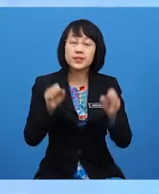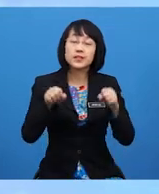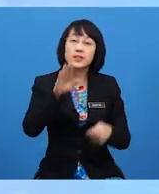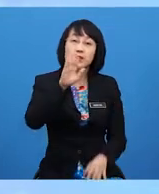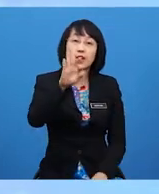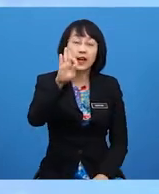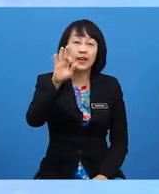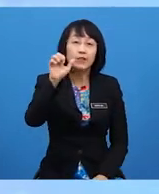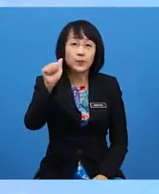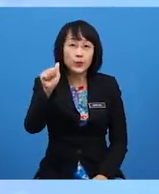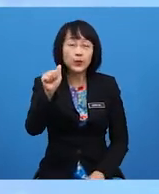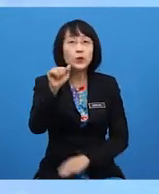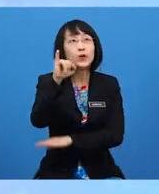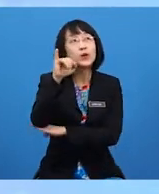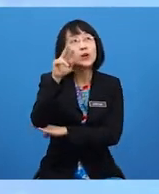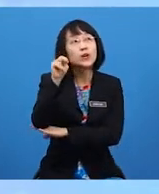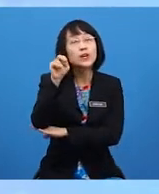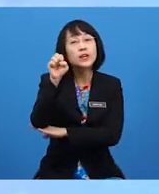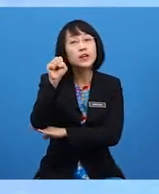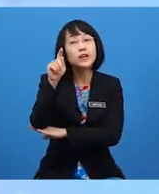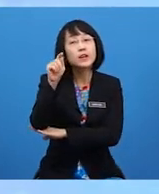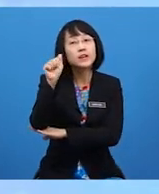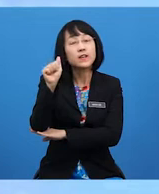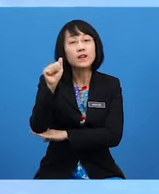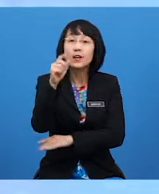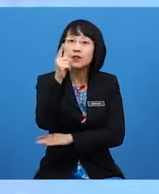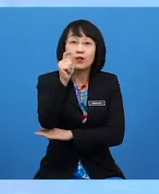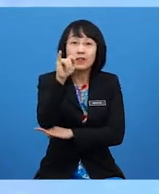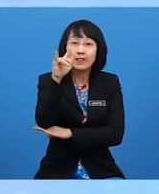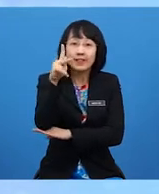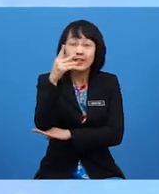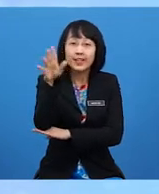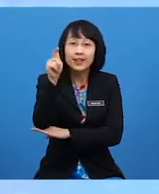your Instagram, or even your TikTok.